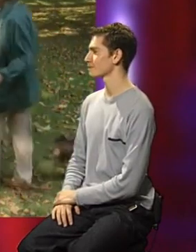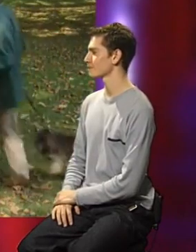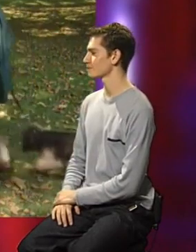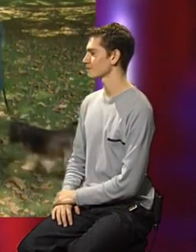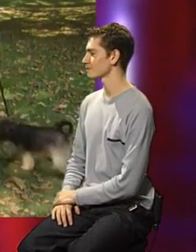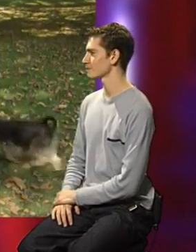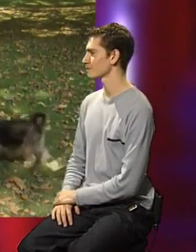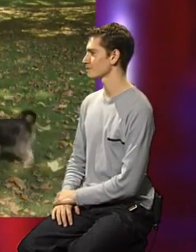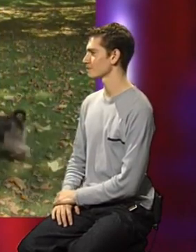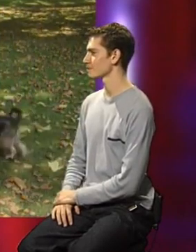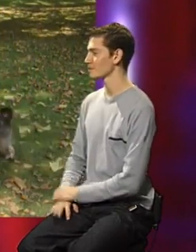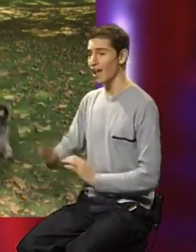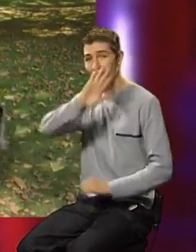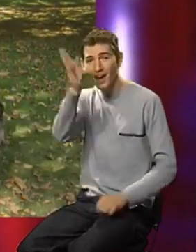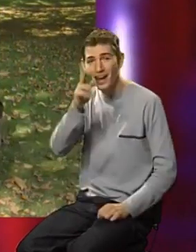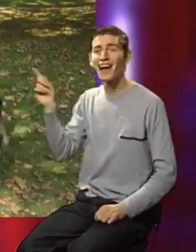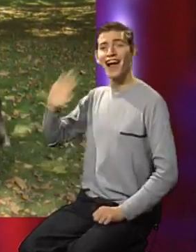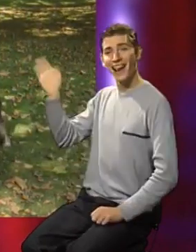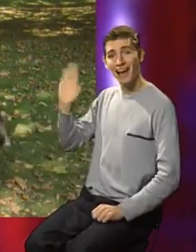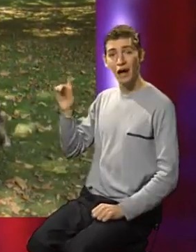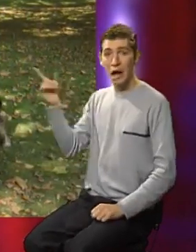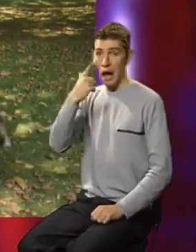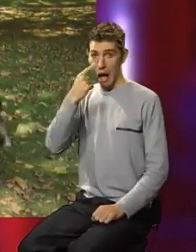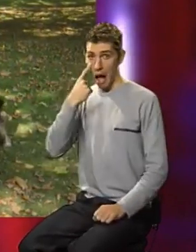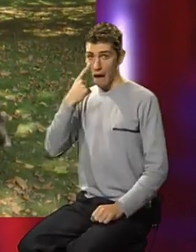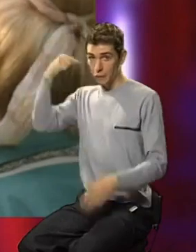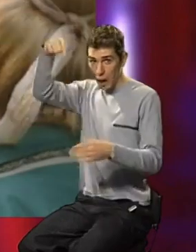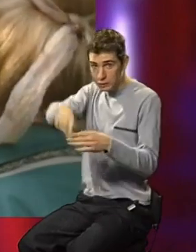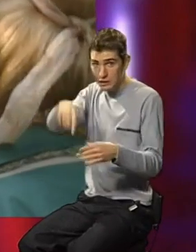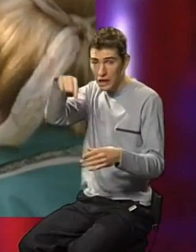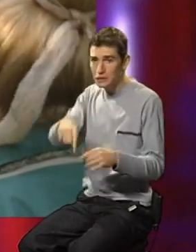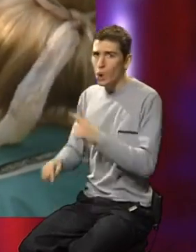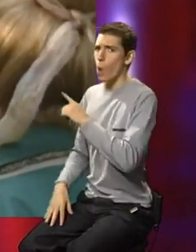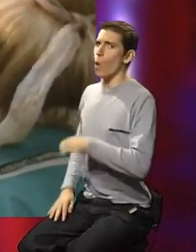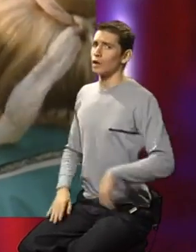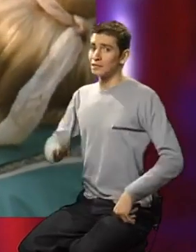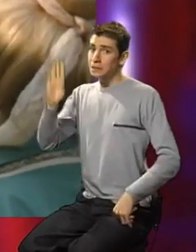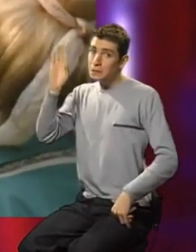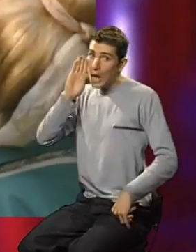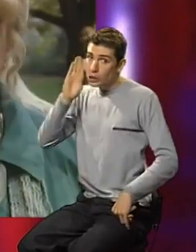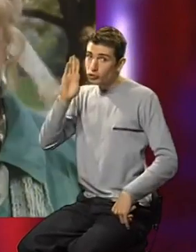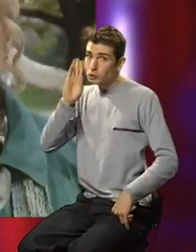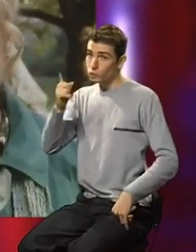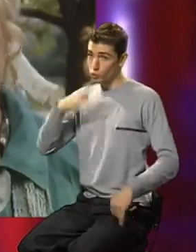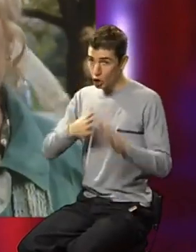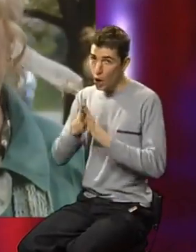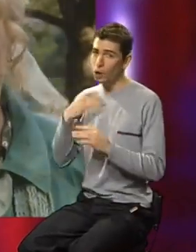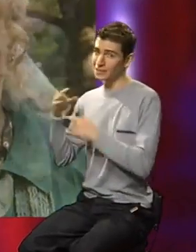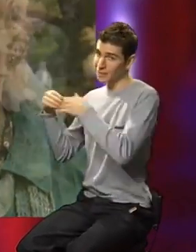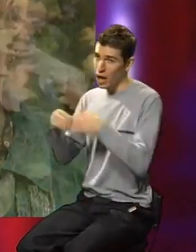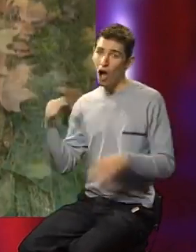Hello again. Hello. Could I go down and have a look? It's quite dangerous, but if you really want to go, we'll take you down. I'd like to.